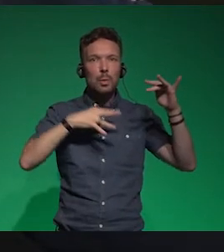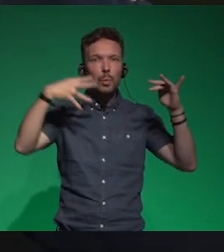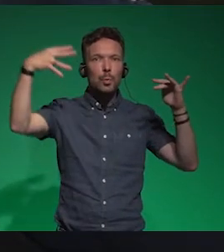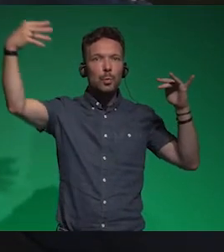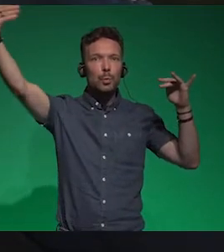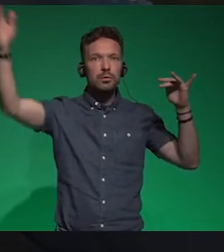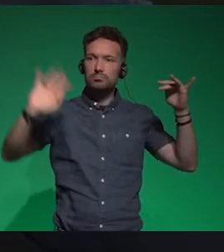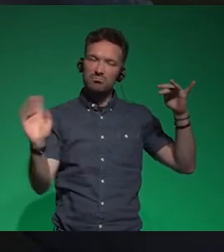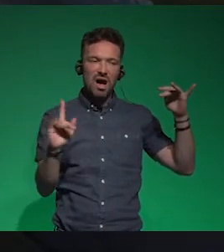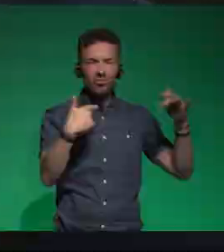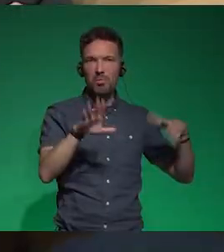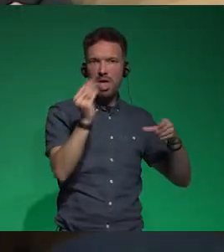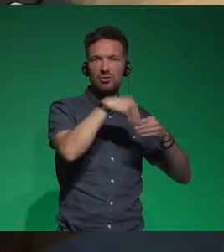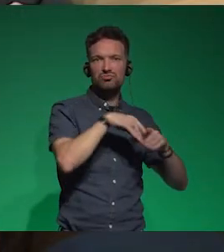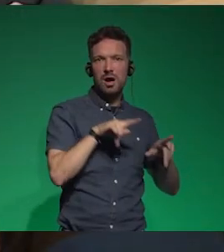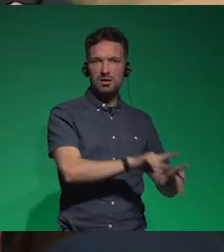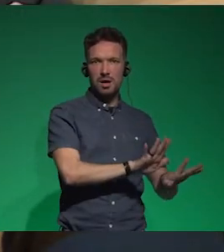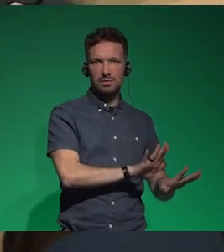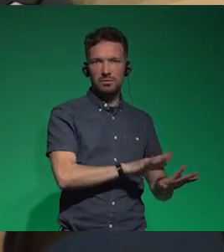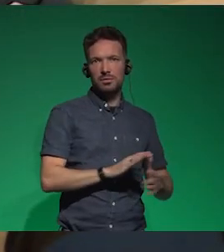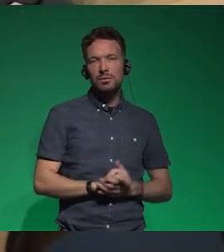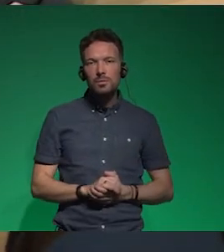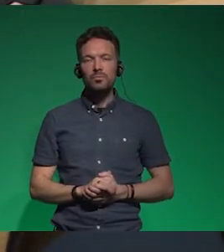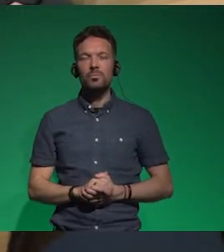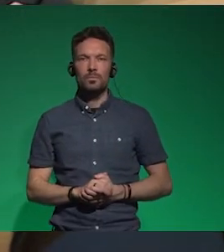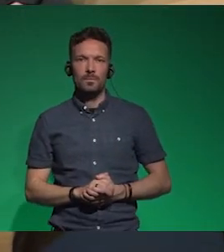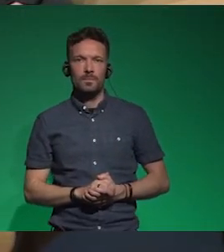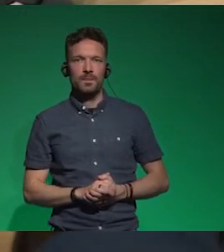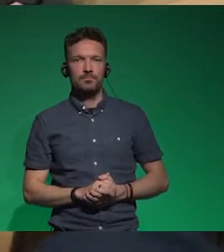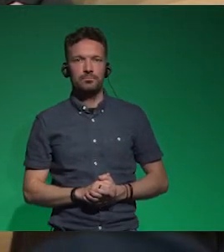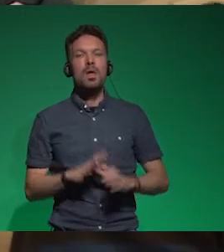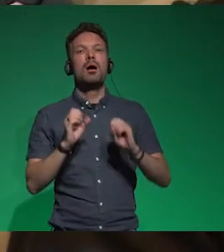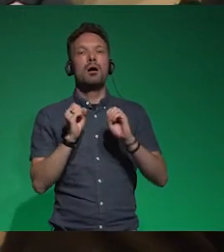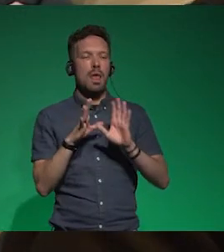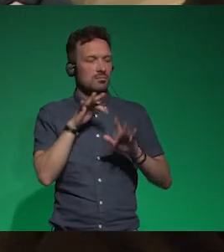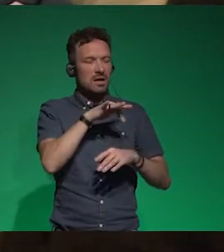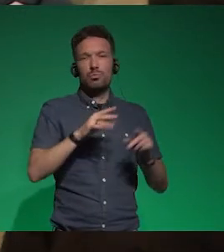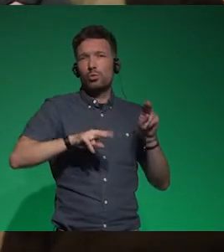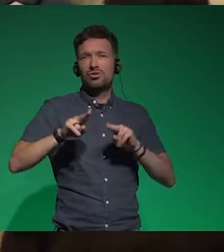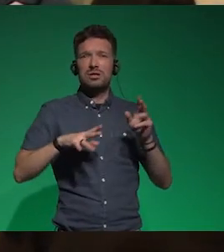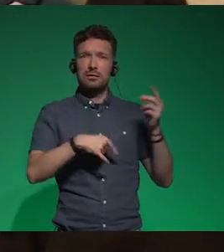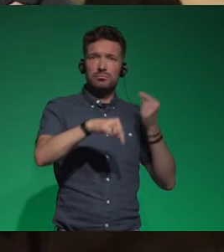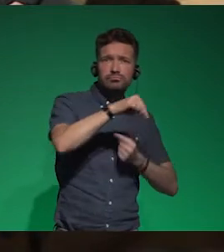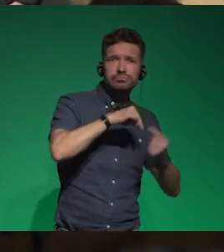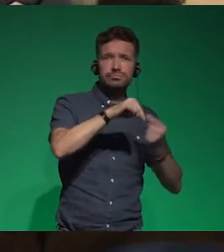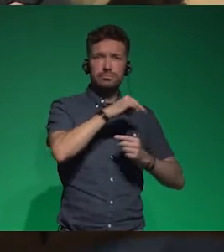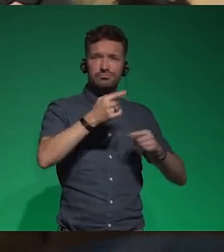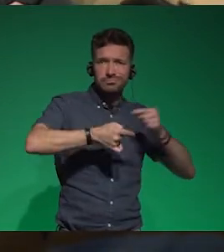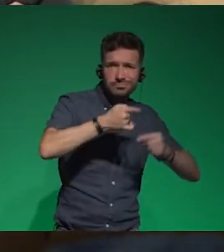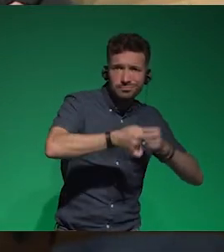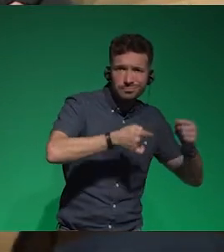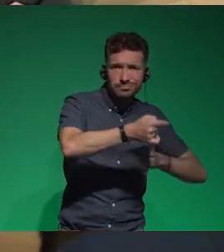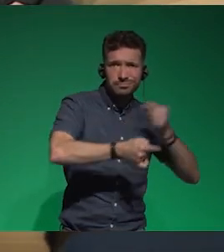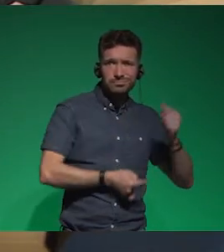Of course, there's internal cycling, and you can argue that some of the harvest products actually will return quite